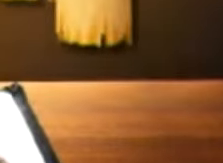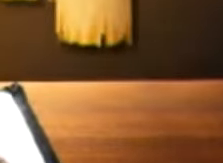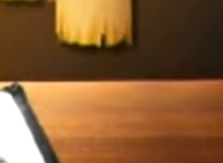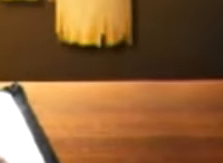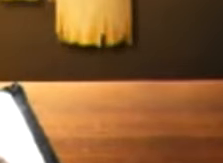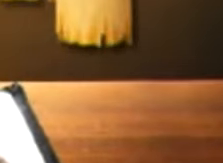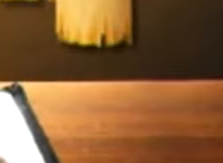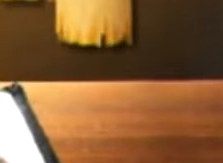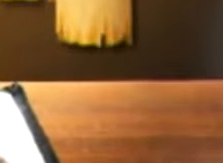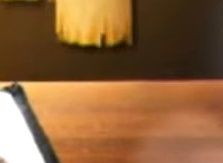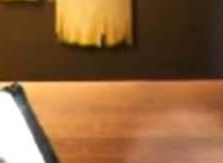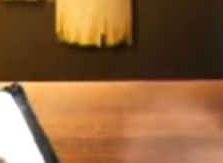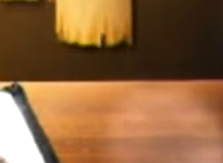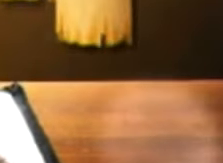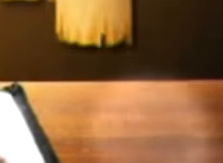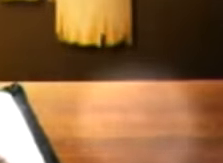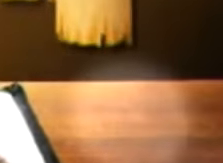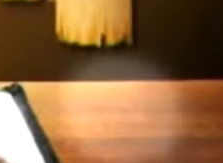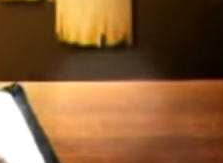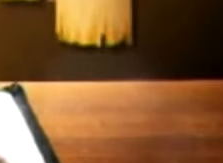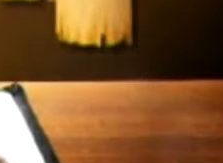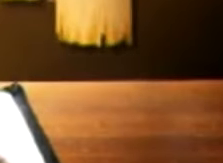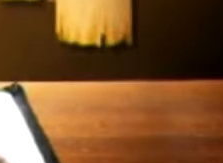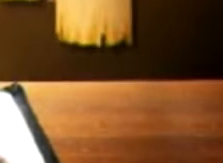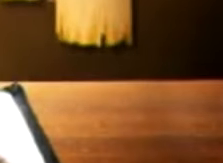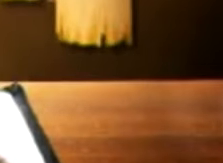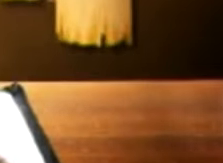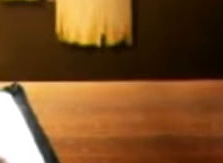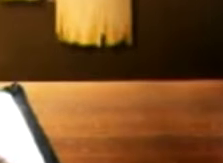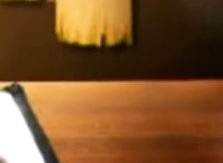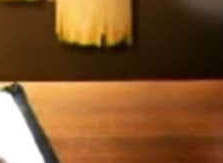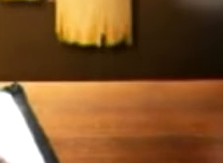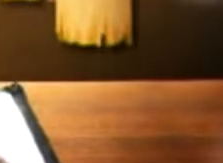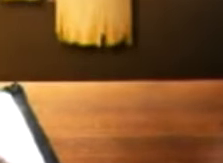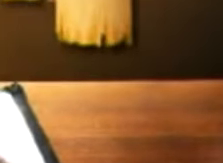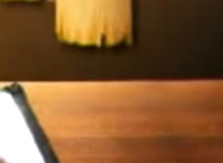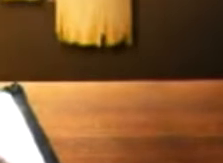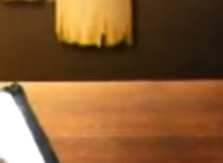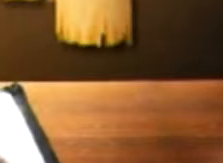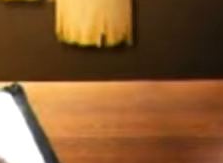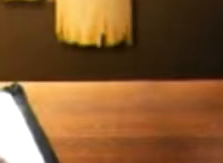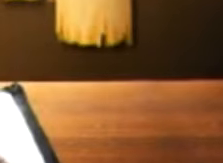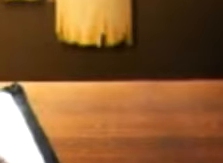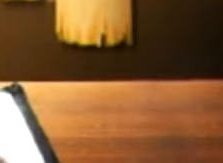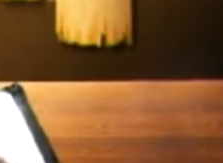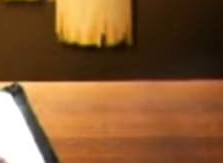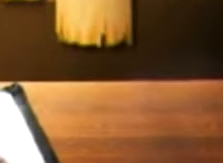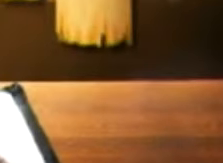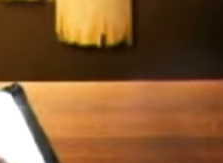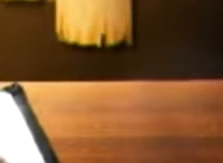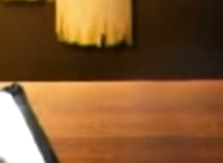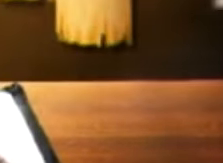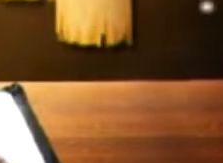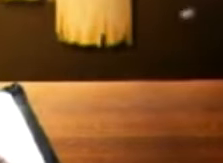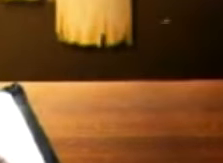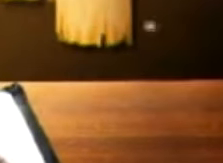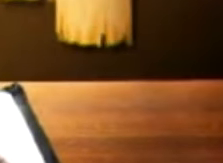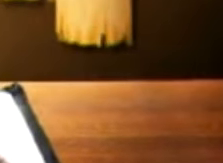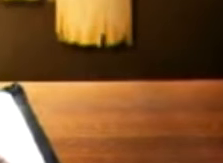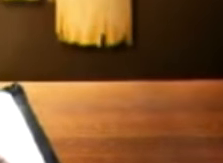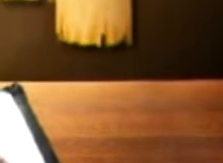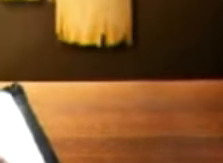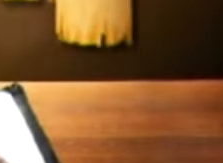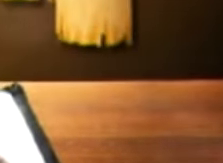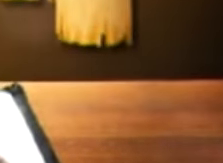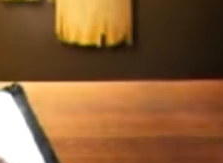these four steps to go on in your new Christian life. Pray daily, read and study the Bible daily, starting the gospel according to St. John, witness